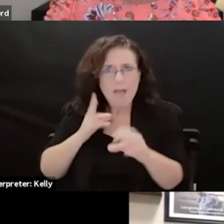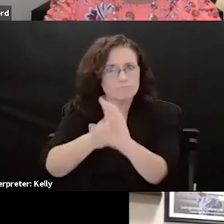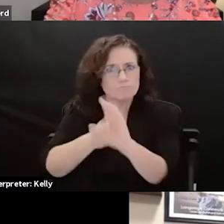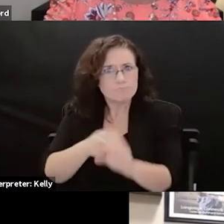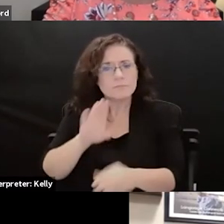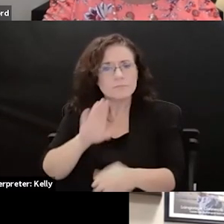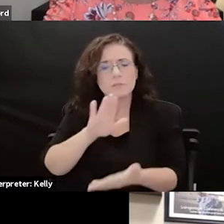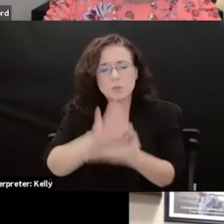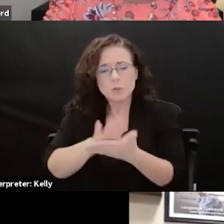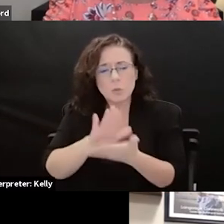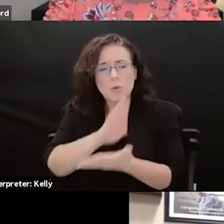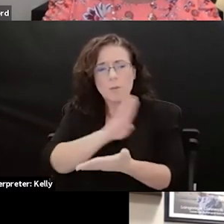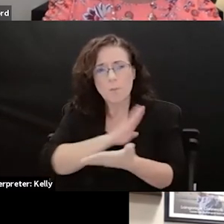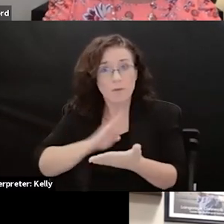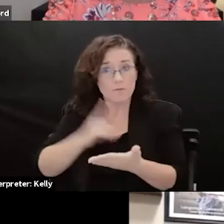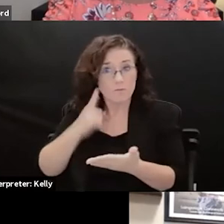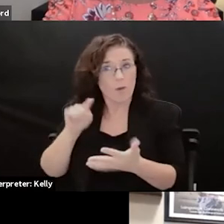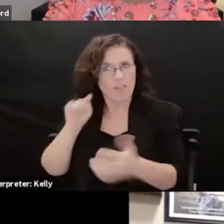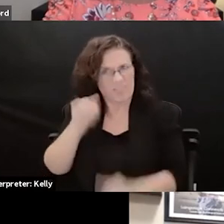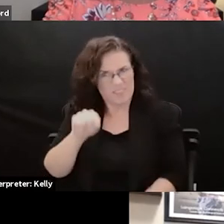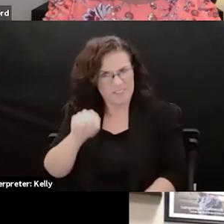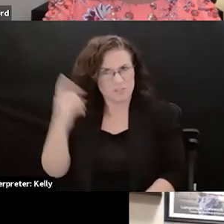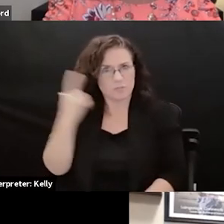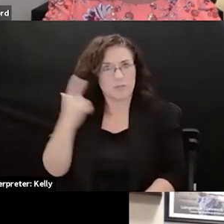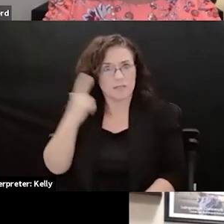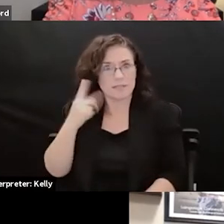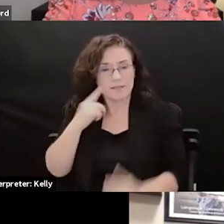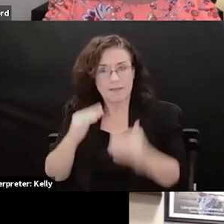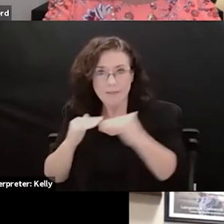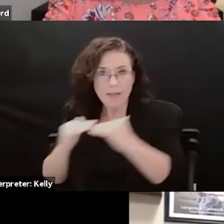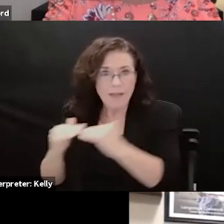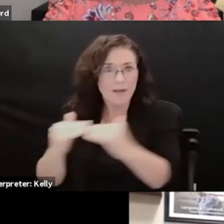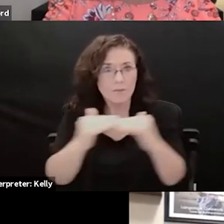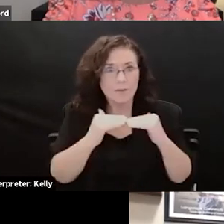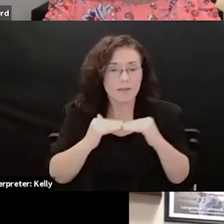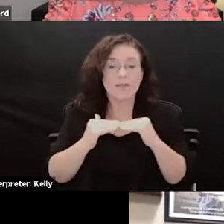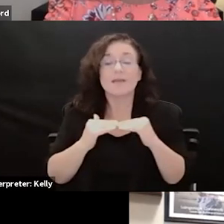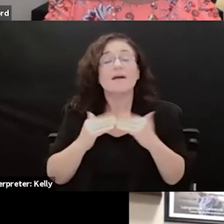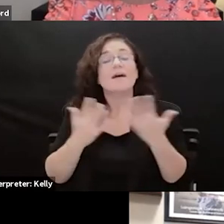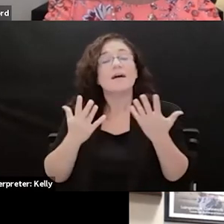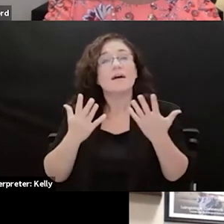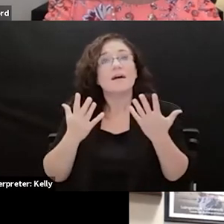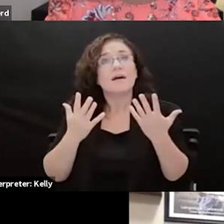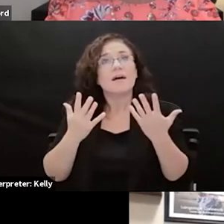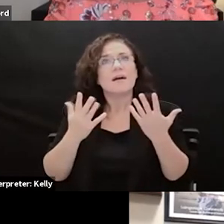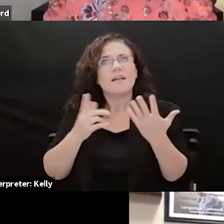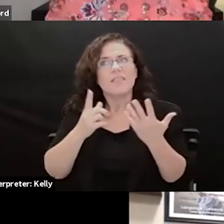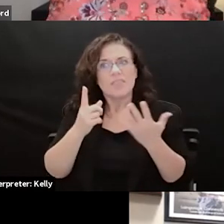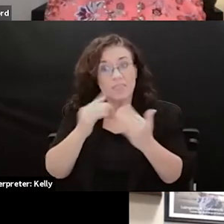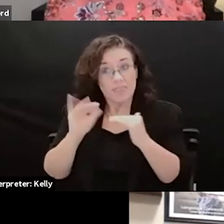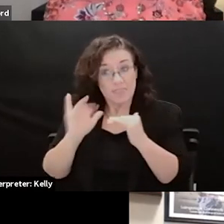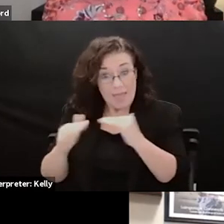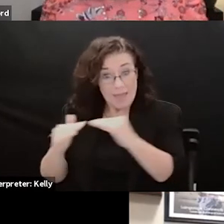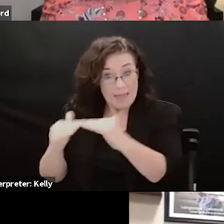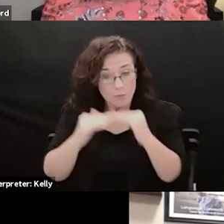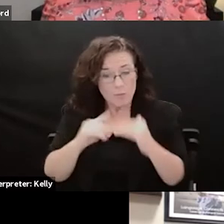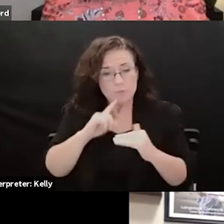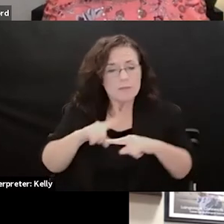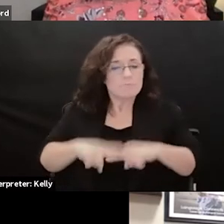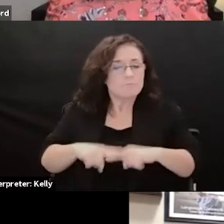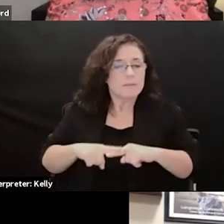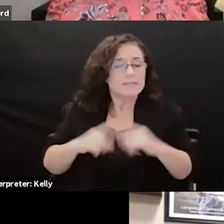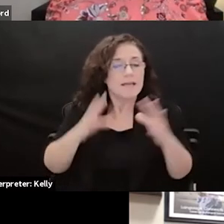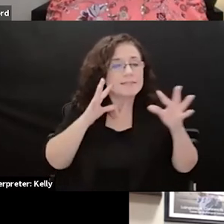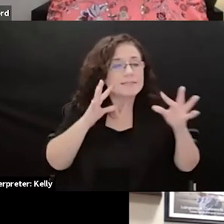why i'm doing this work but it comes down to decisions that are made throughout the day by the